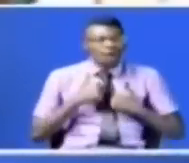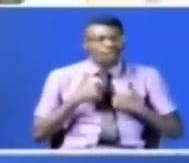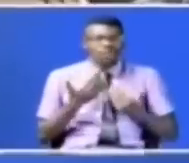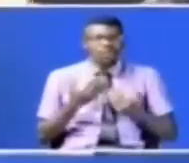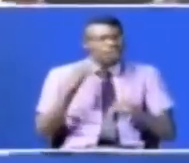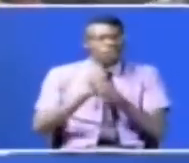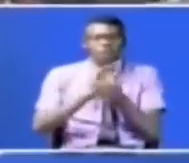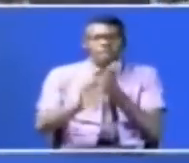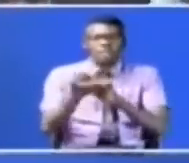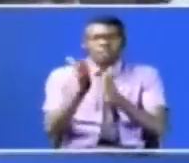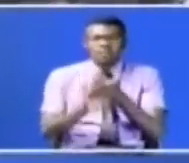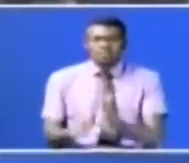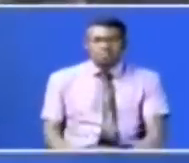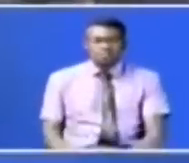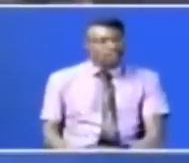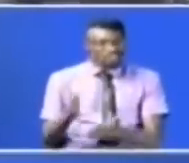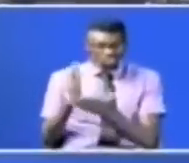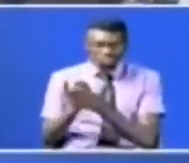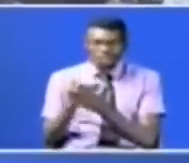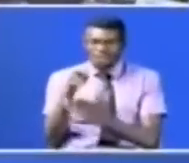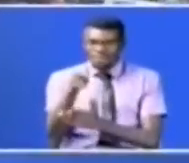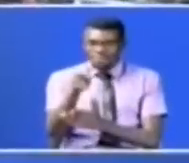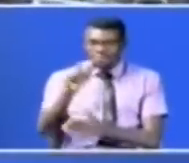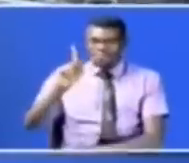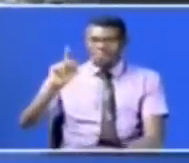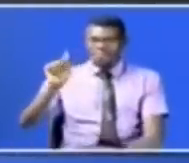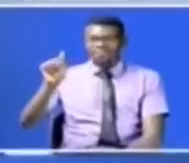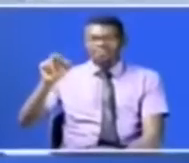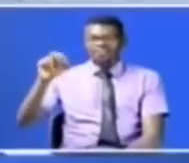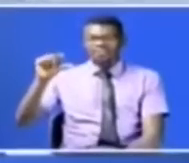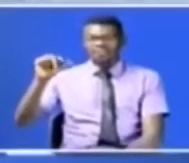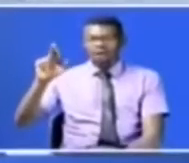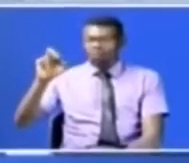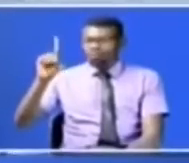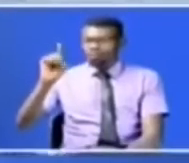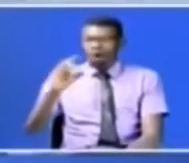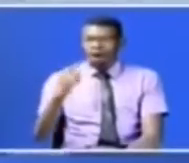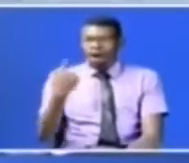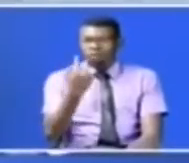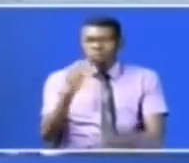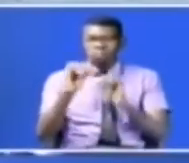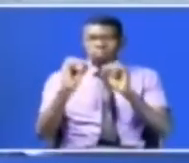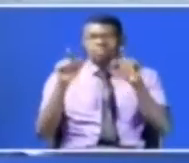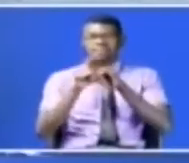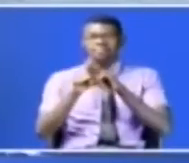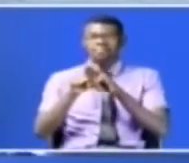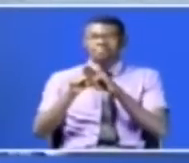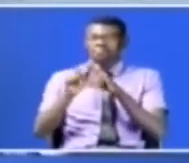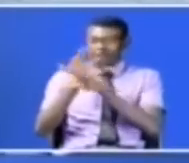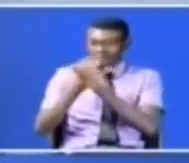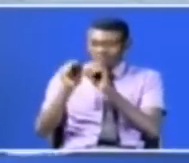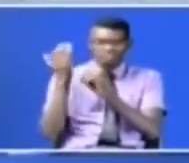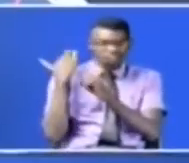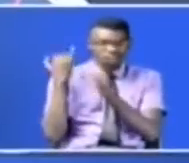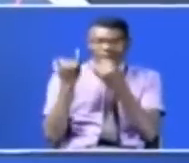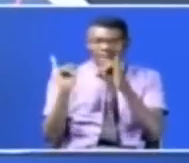hawana kasi. This trend is not only worrying to Kangundo residents, but even to the president, as per his Madaraka Day